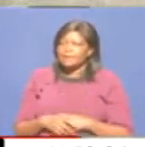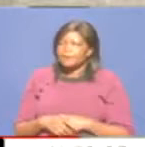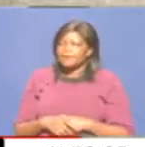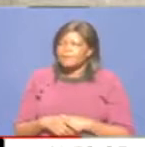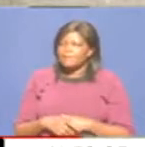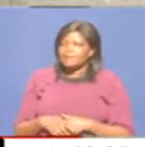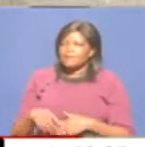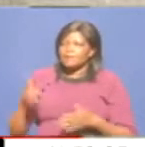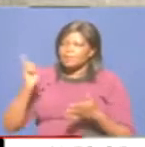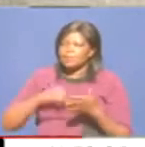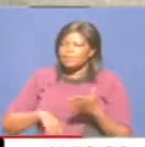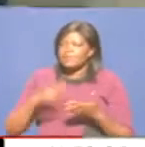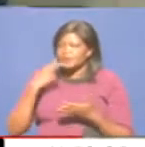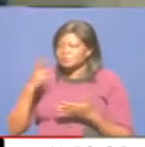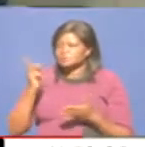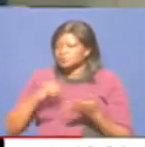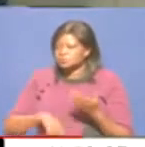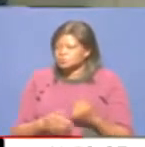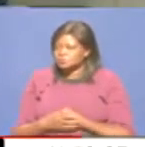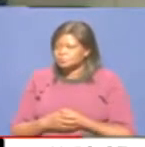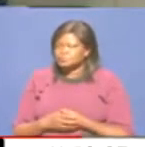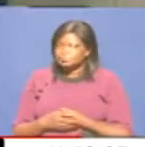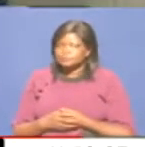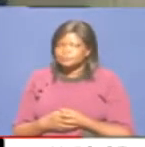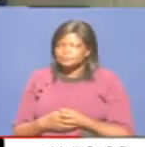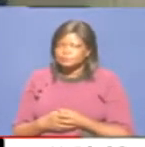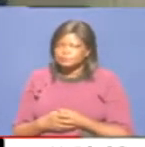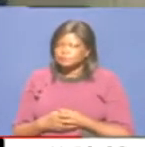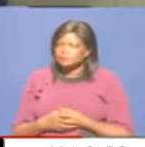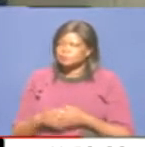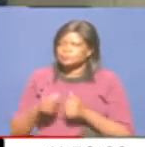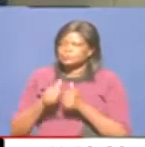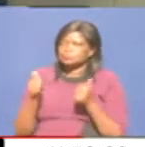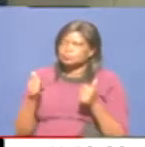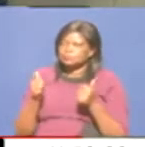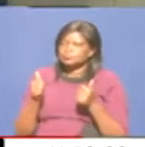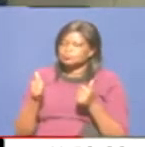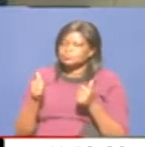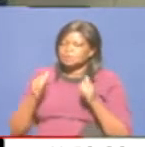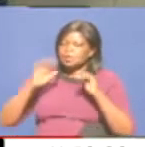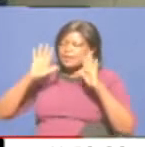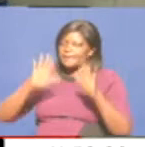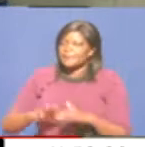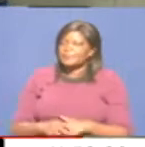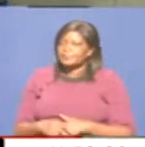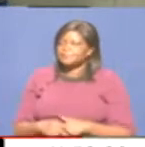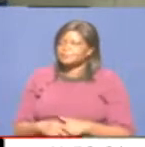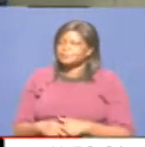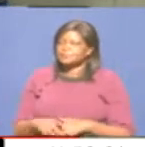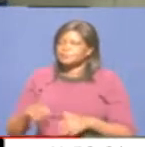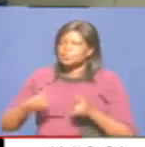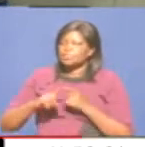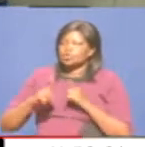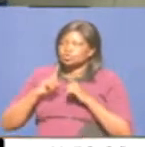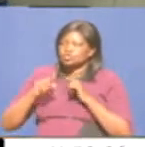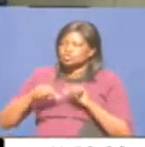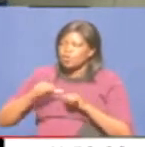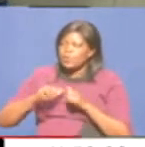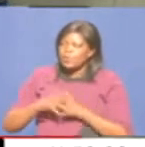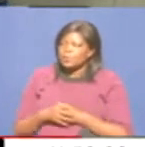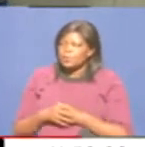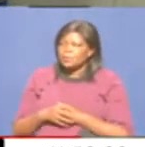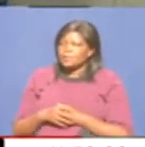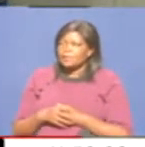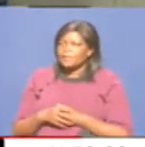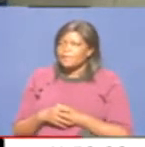I'm seeing is what fair tale kind of campaigns. Mm-hmm. When you talk about